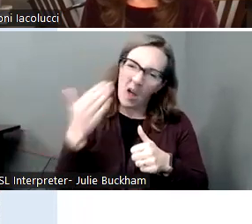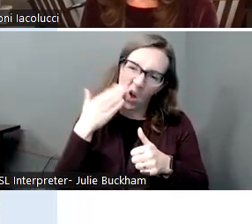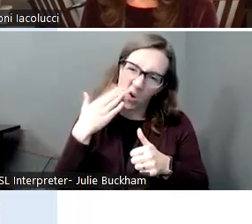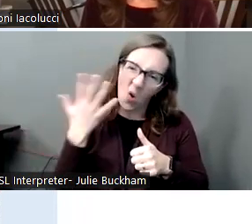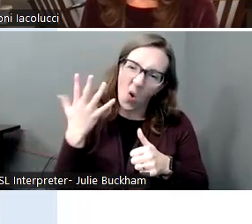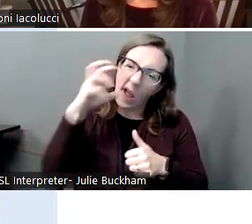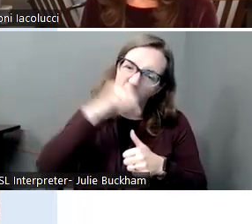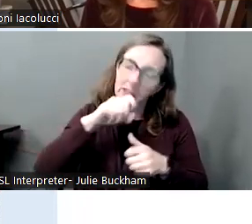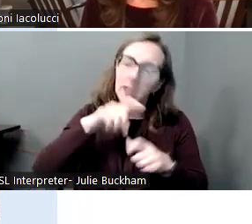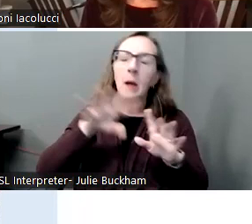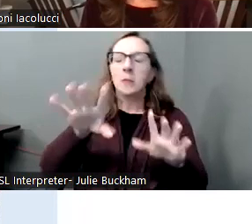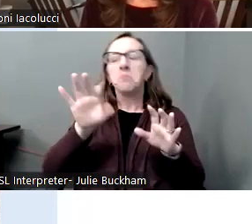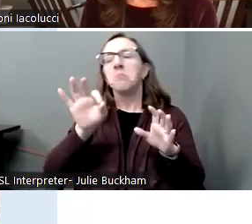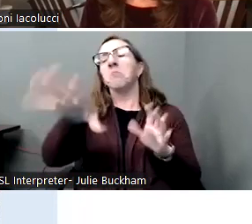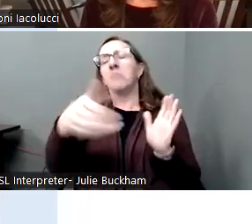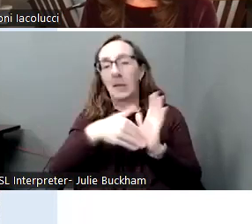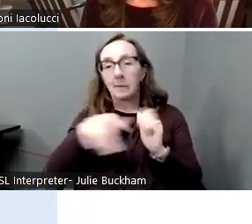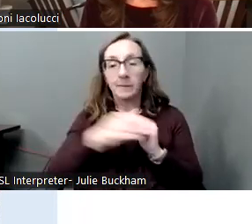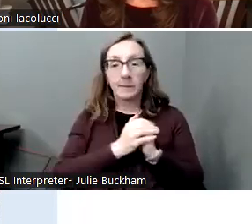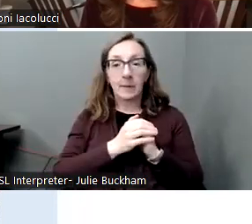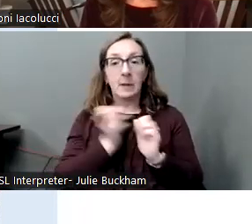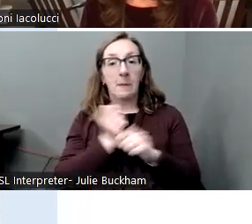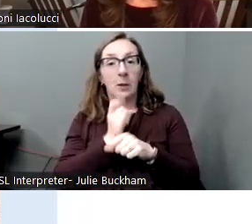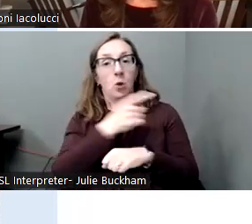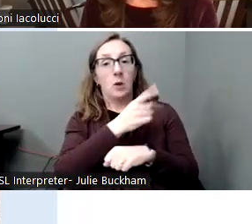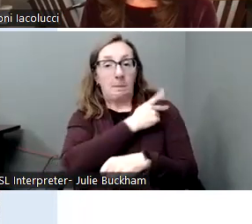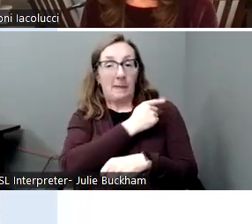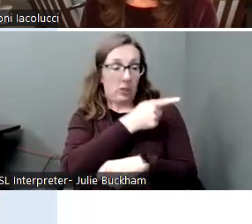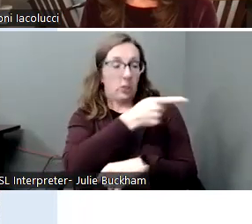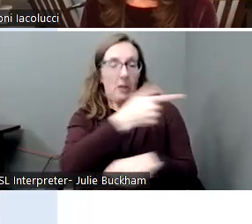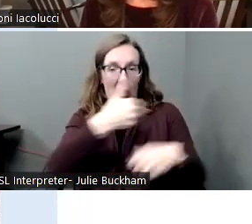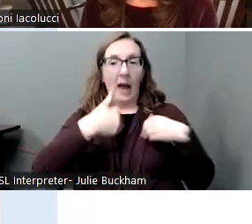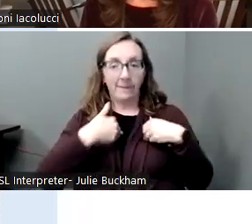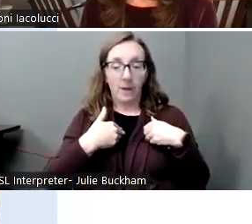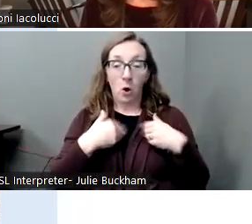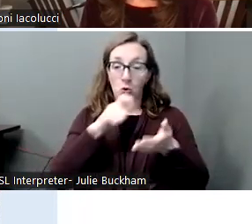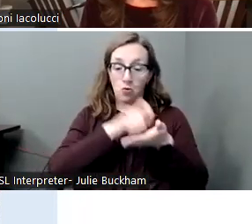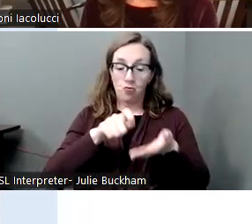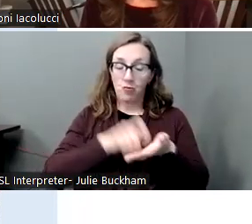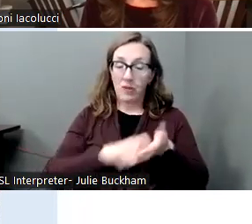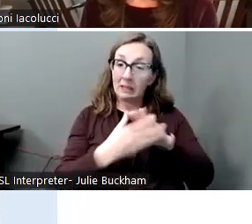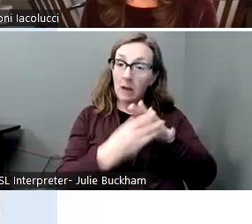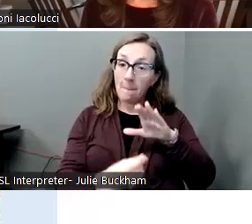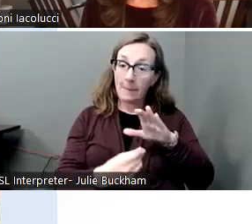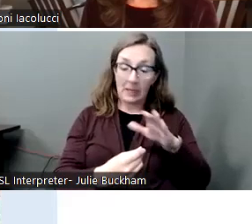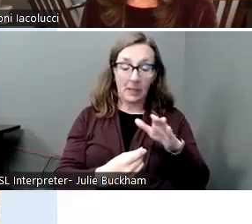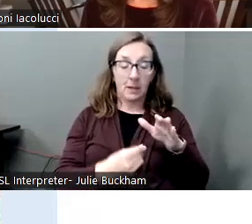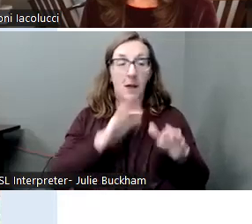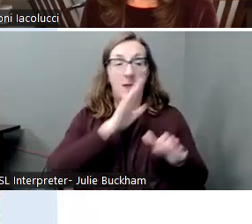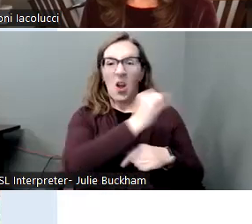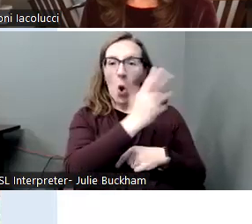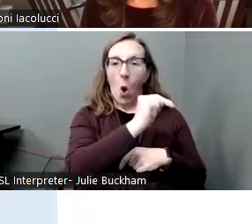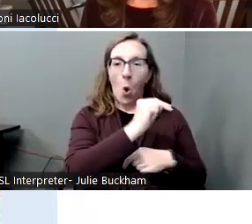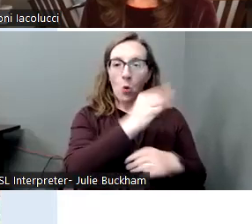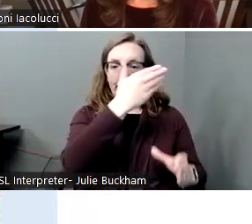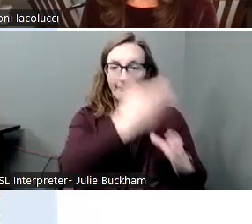that your patient has a copy in writing that is readable for that particular patient about any